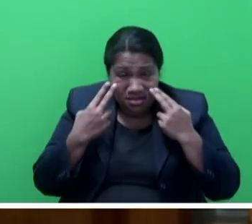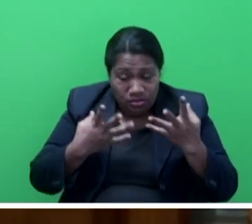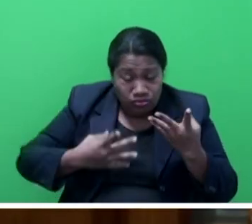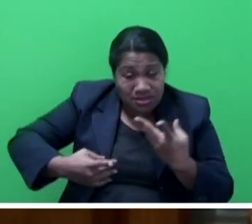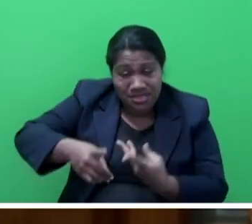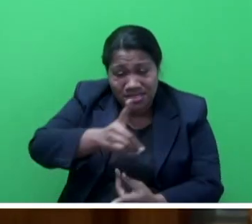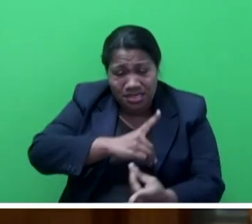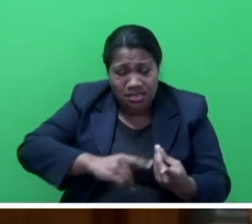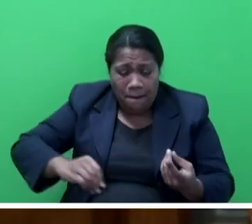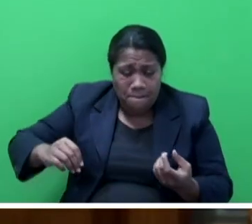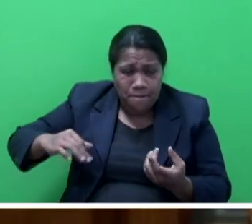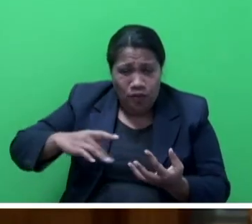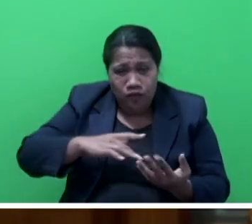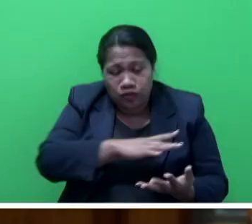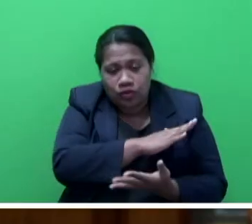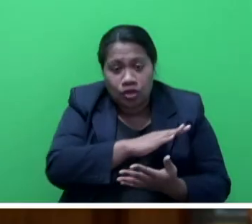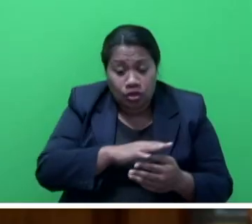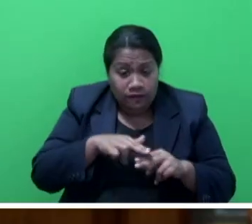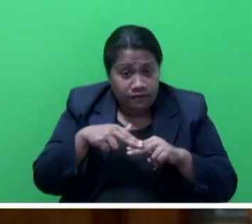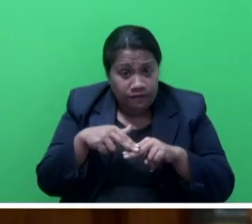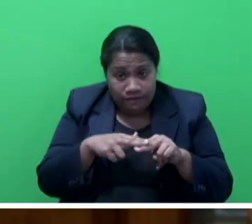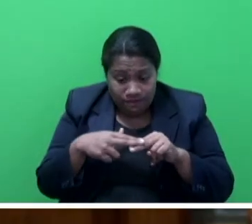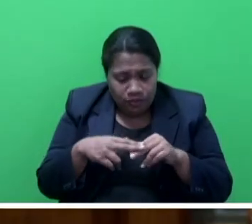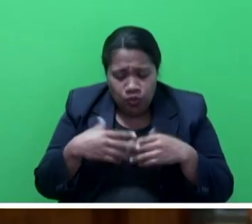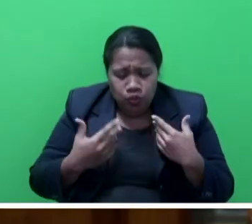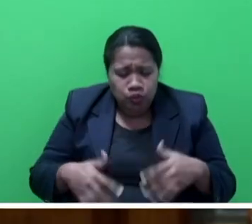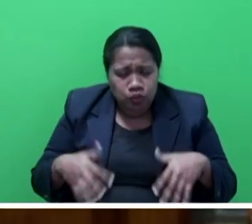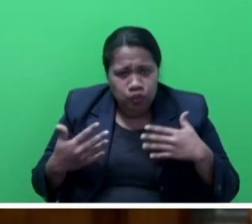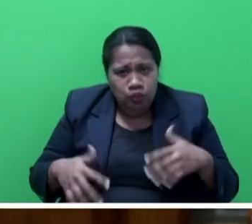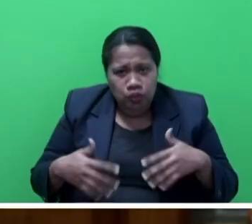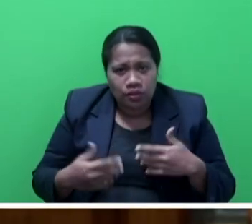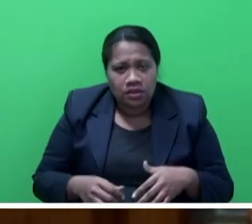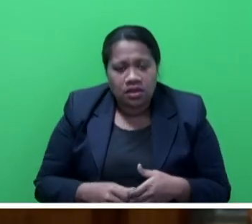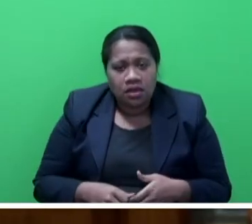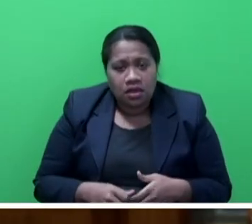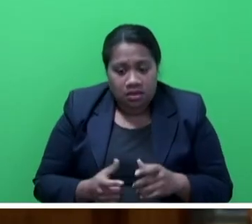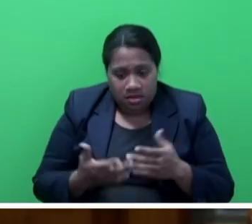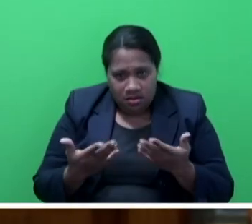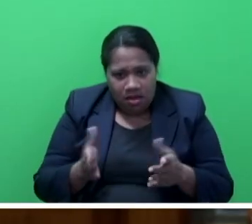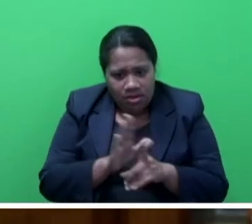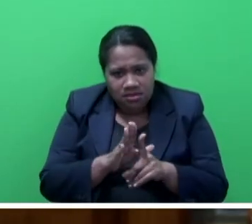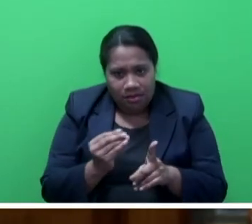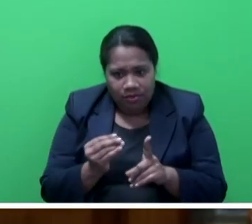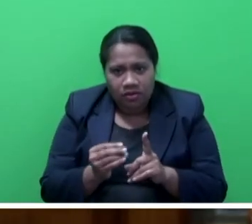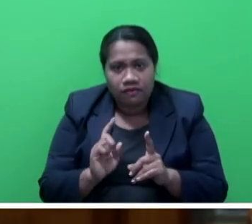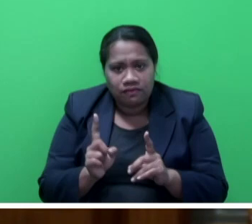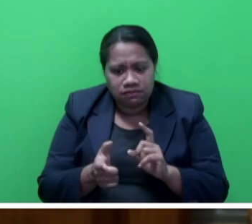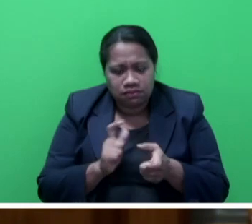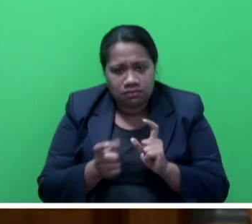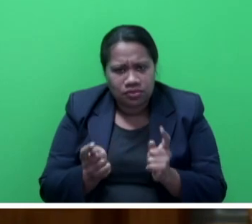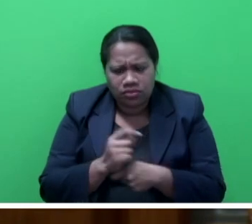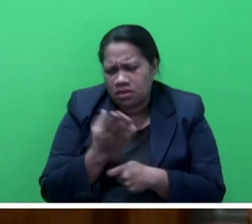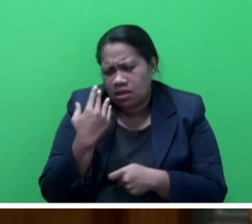our country are alarming and examples of harsh realities of climate change. In the last few years, we have